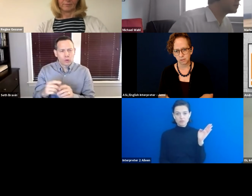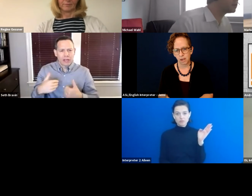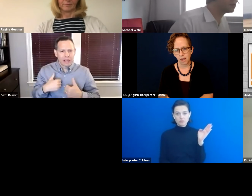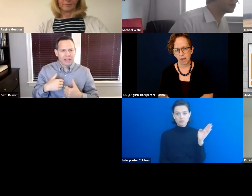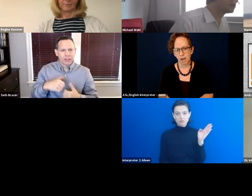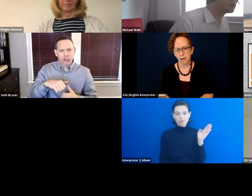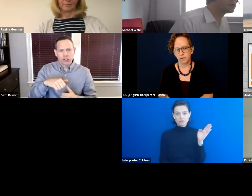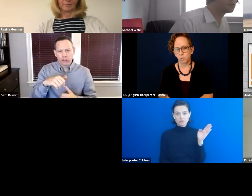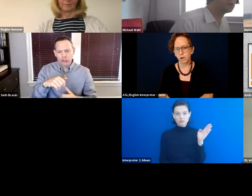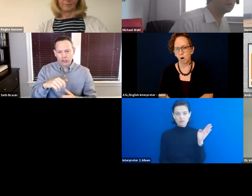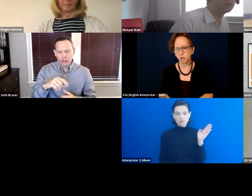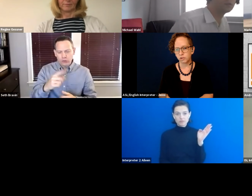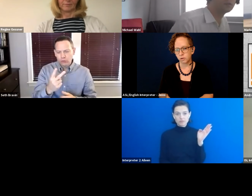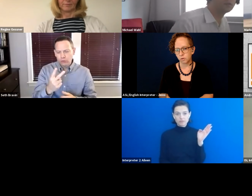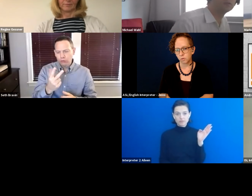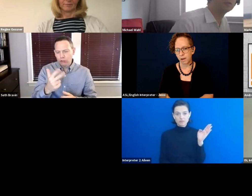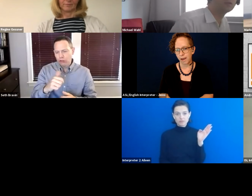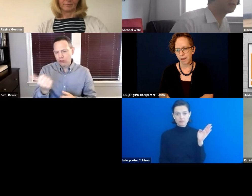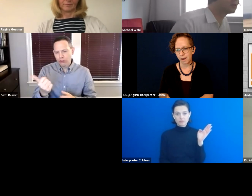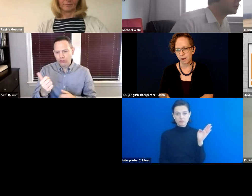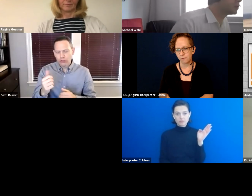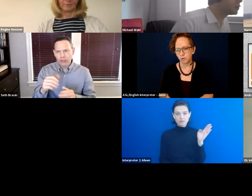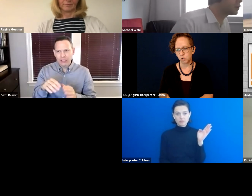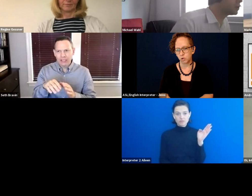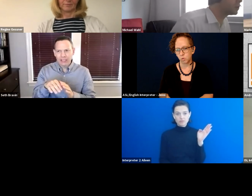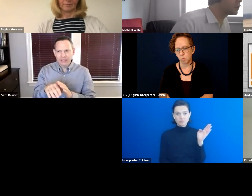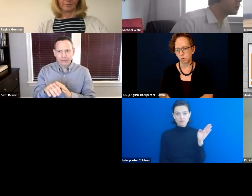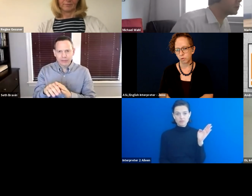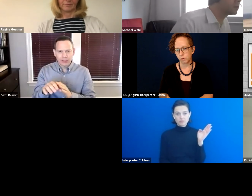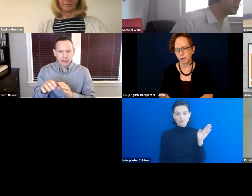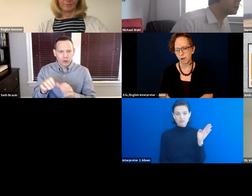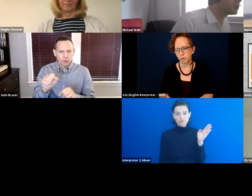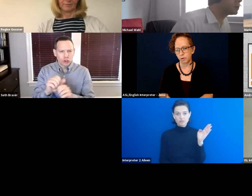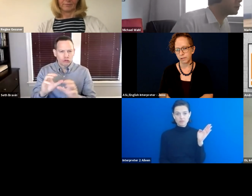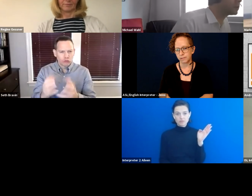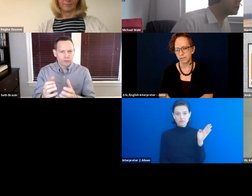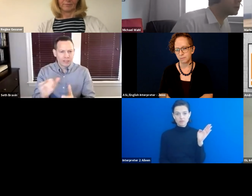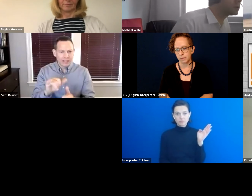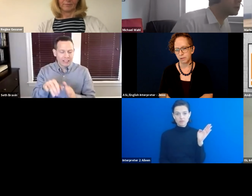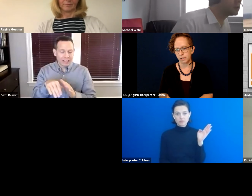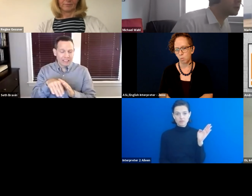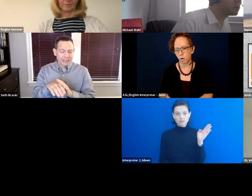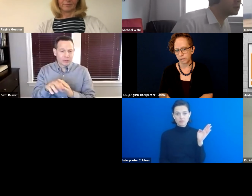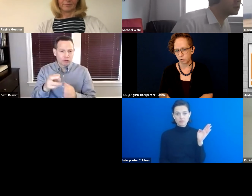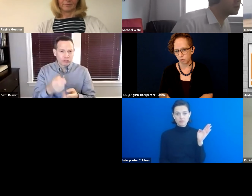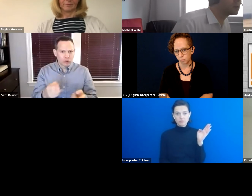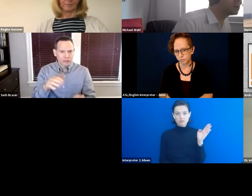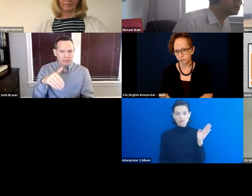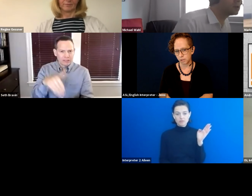governments, and then we also have two or three other accessibility working groups,